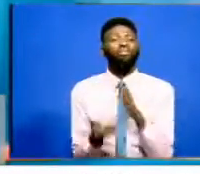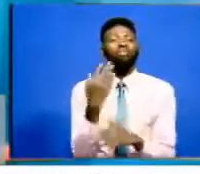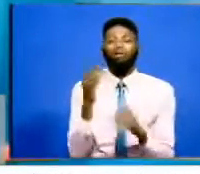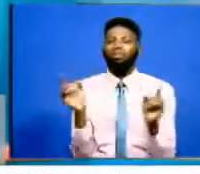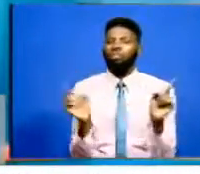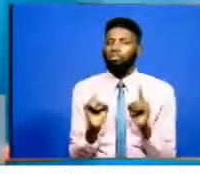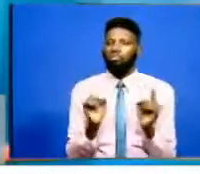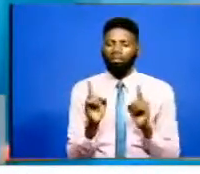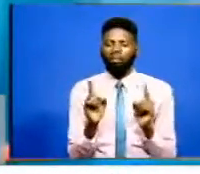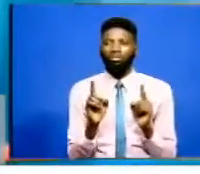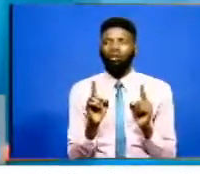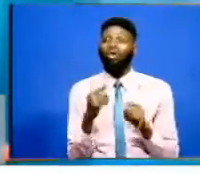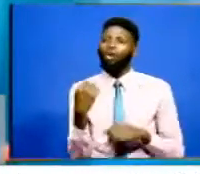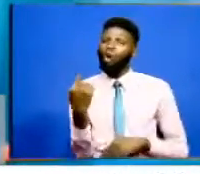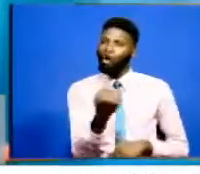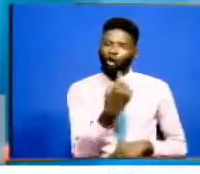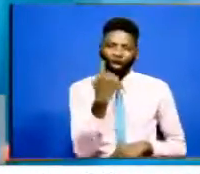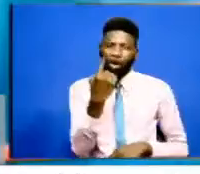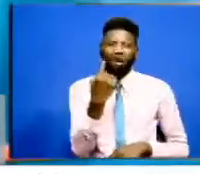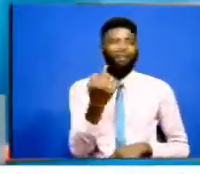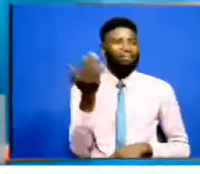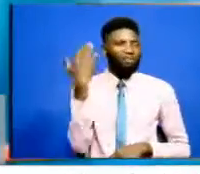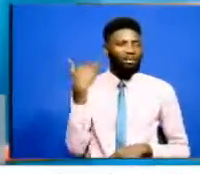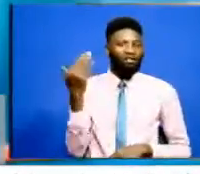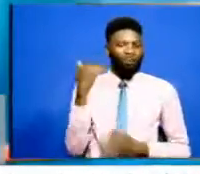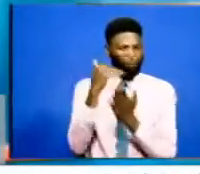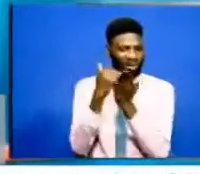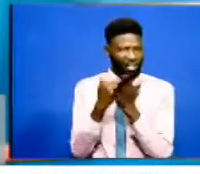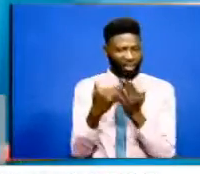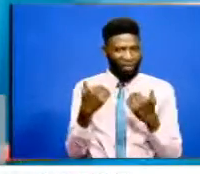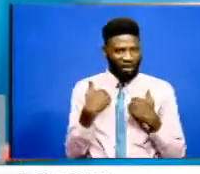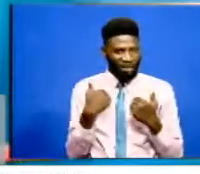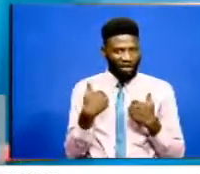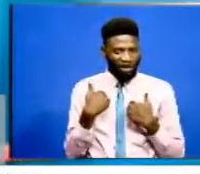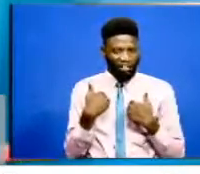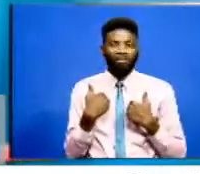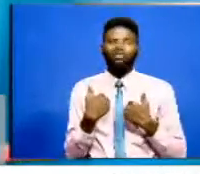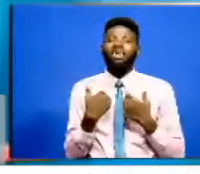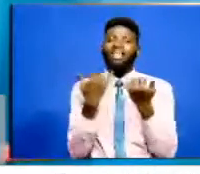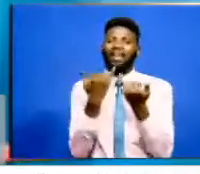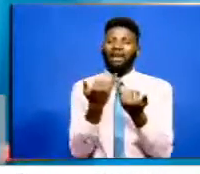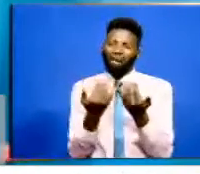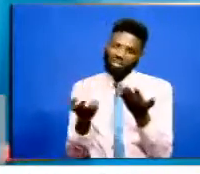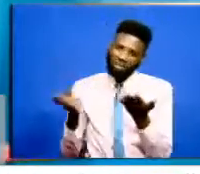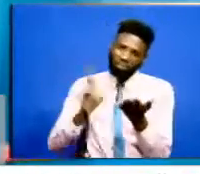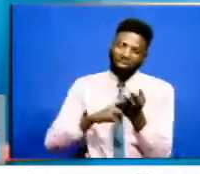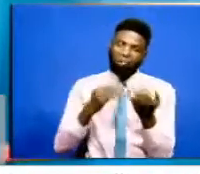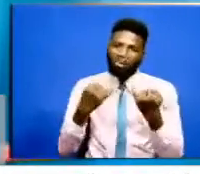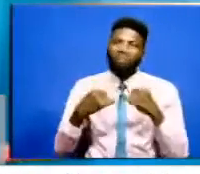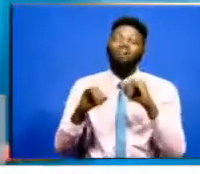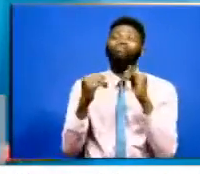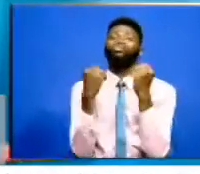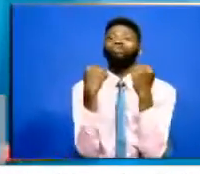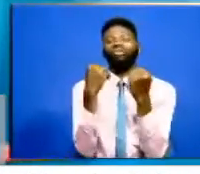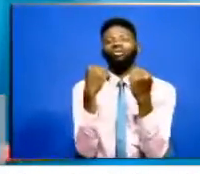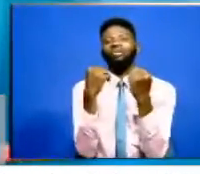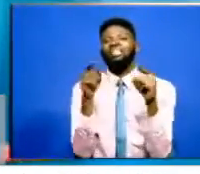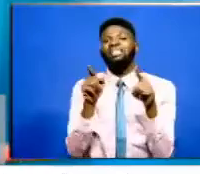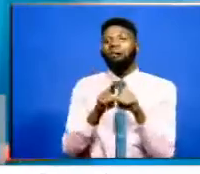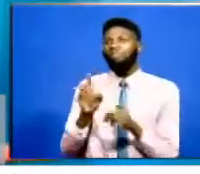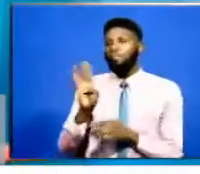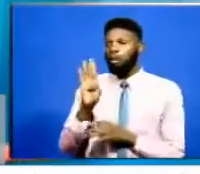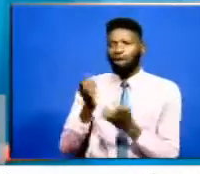to reinforce existing green and blue economy initiative as well as the climate